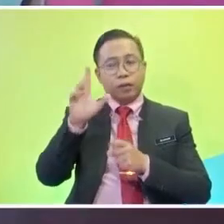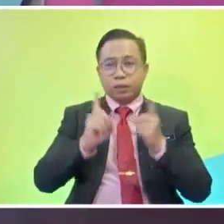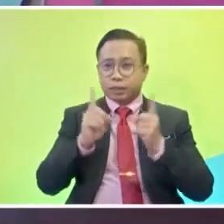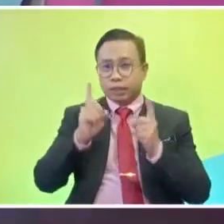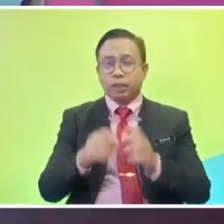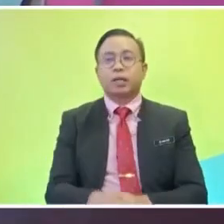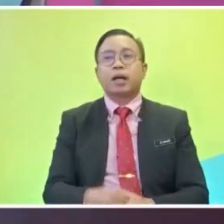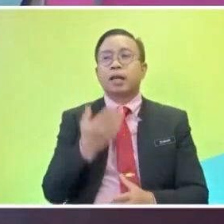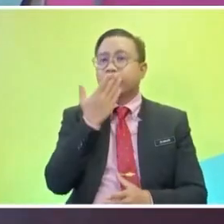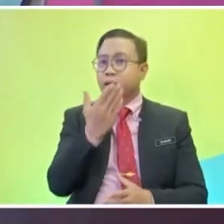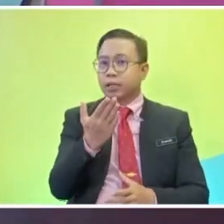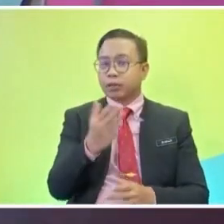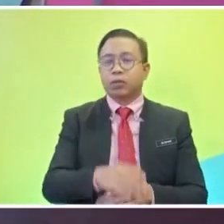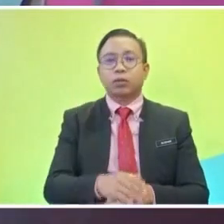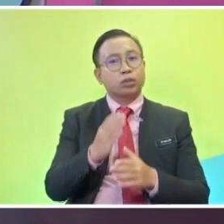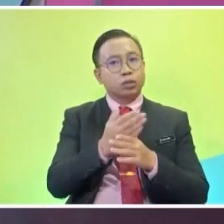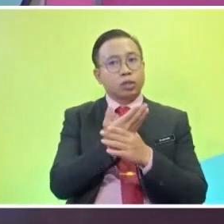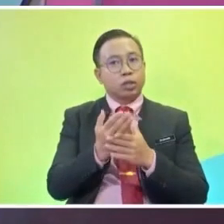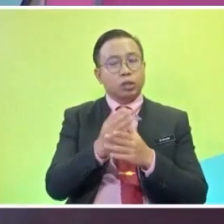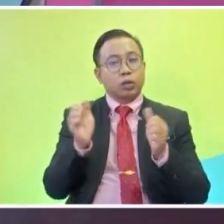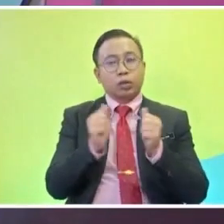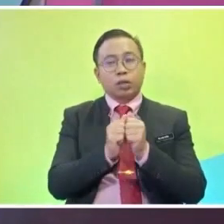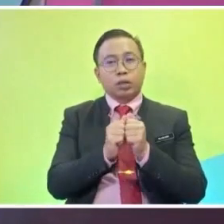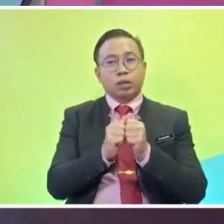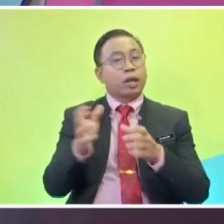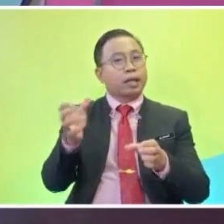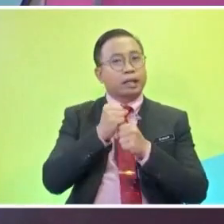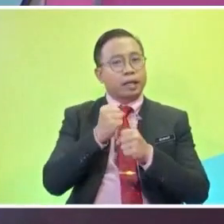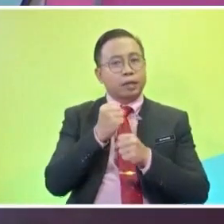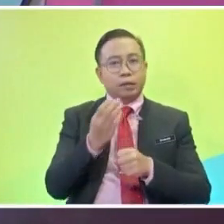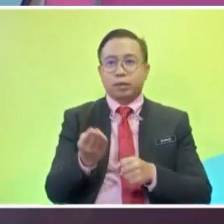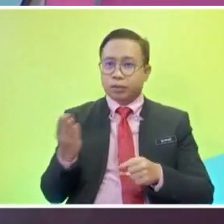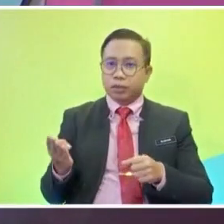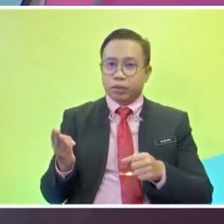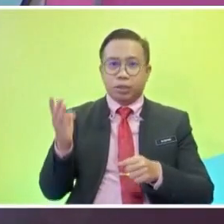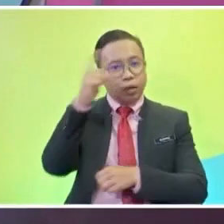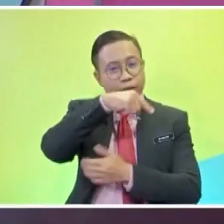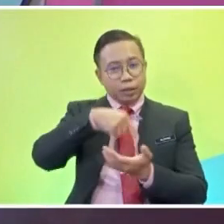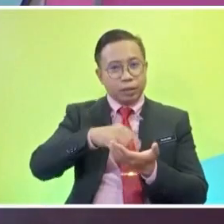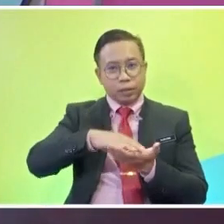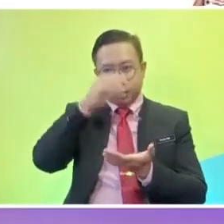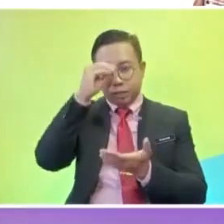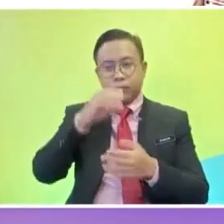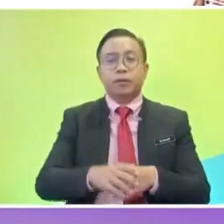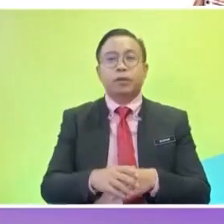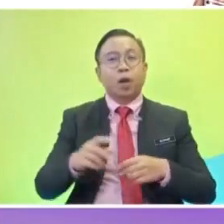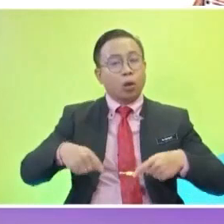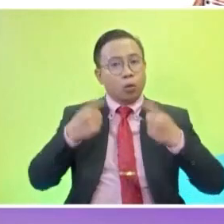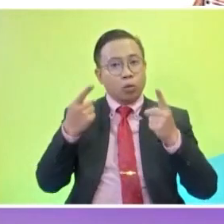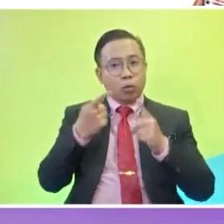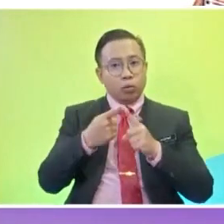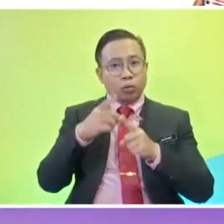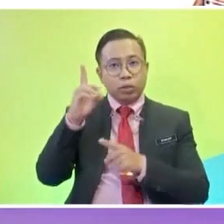Miss Sylvia, thank you so much. But could you also share with us how can we get extra materials on today's lesson? Okay, so you can actually go to